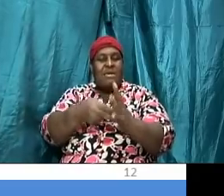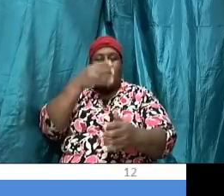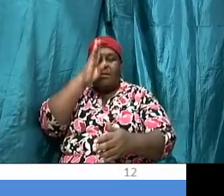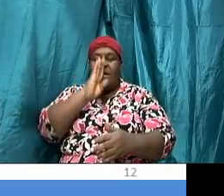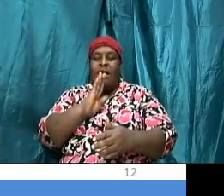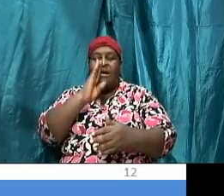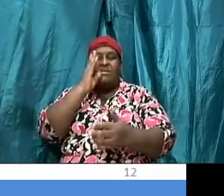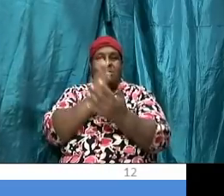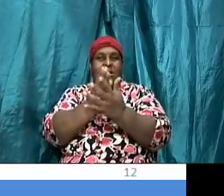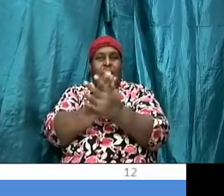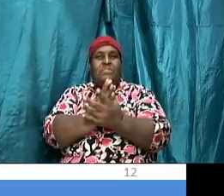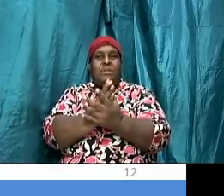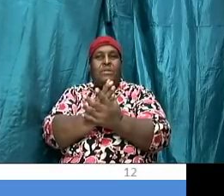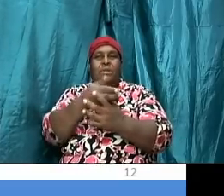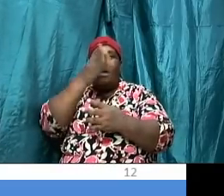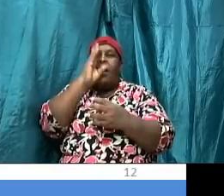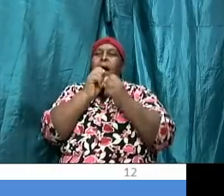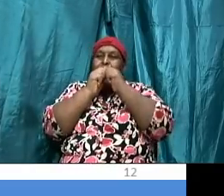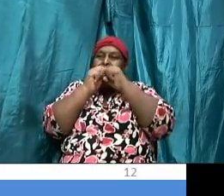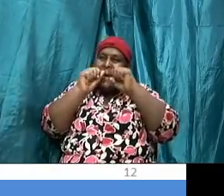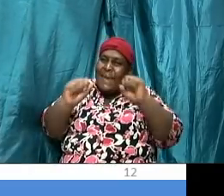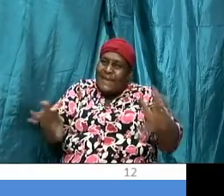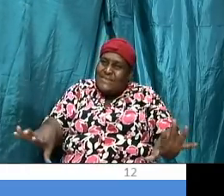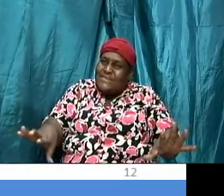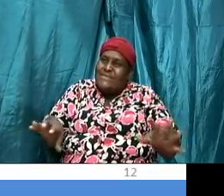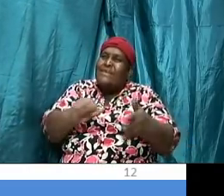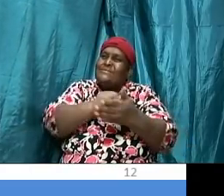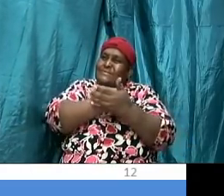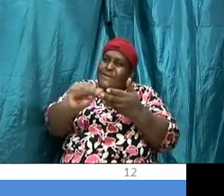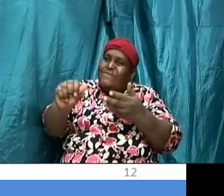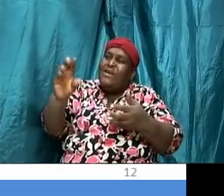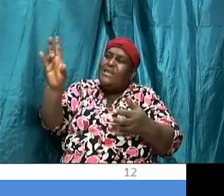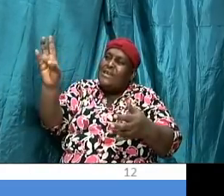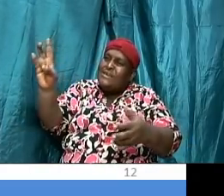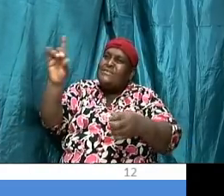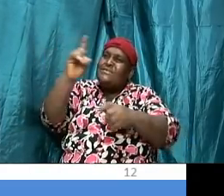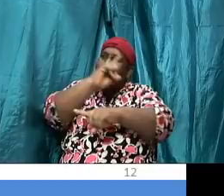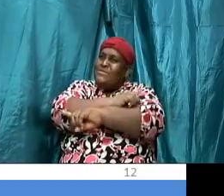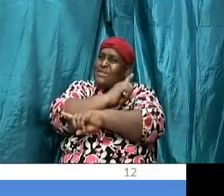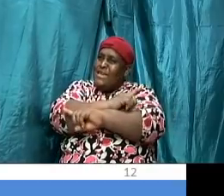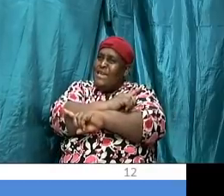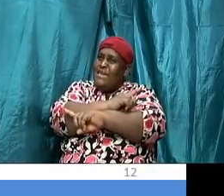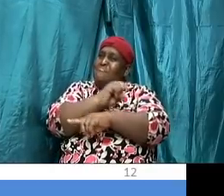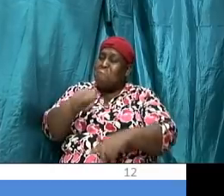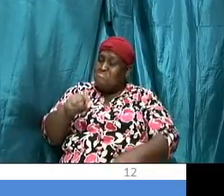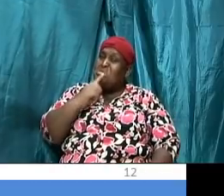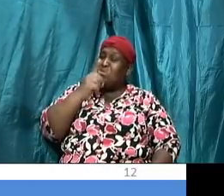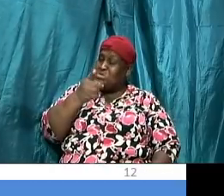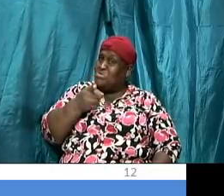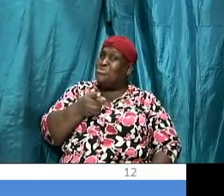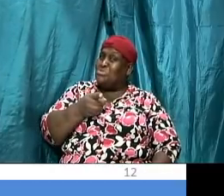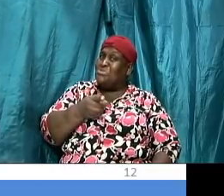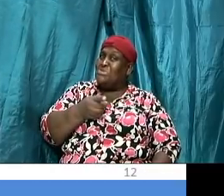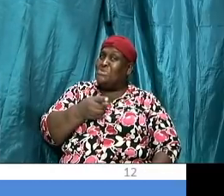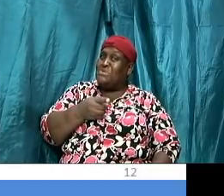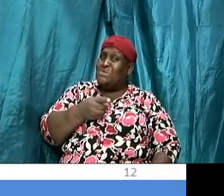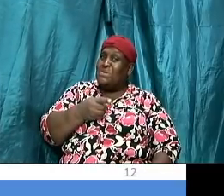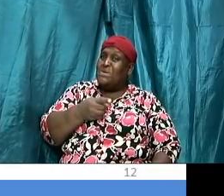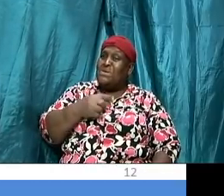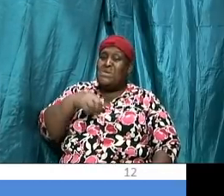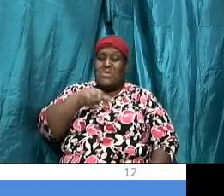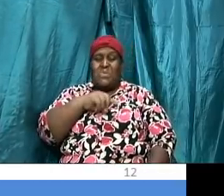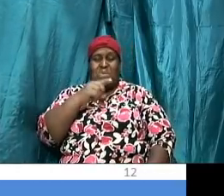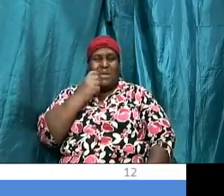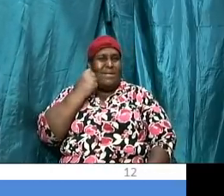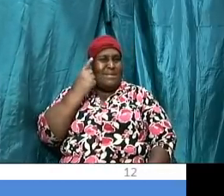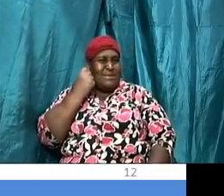is that God blessed and sanctified the seventh day. And because we understand that